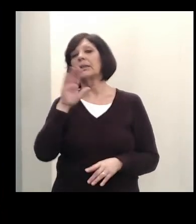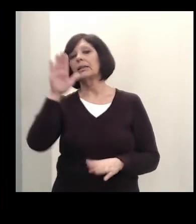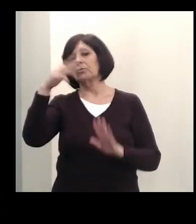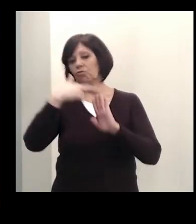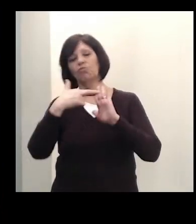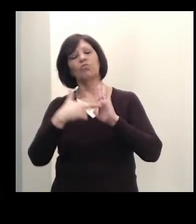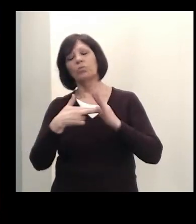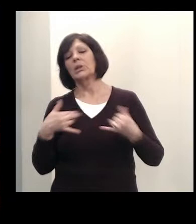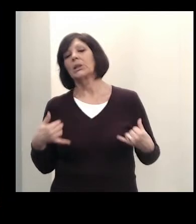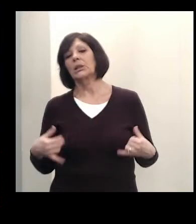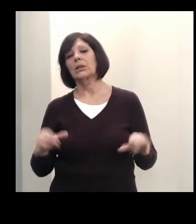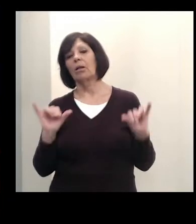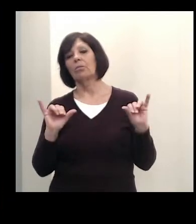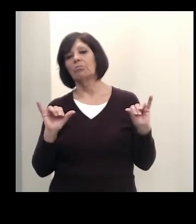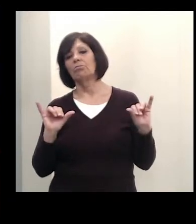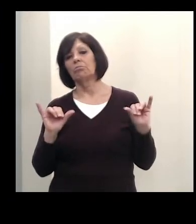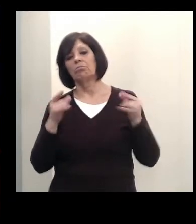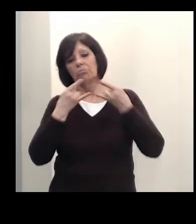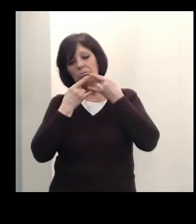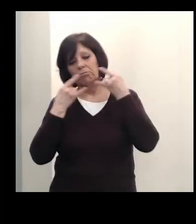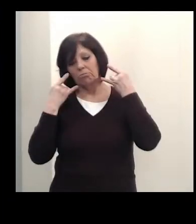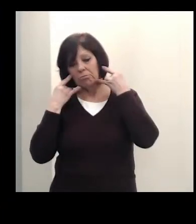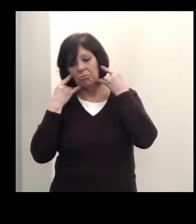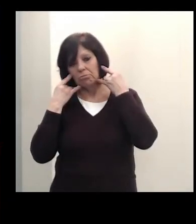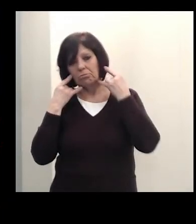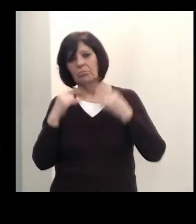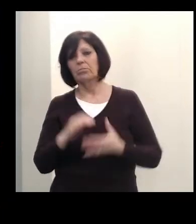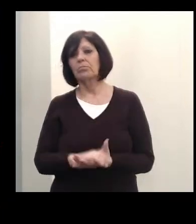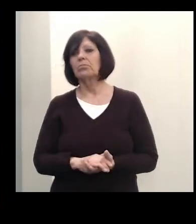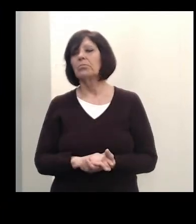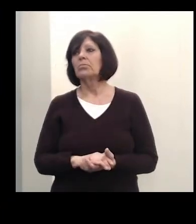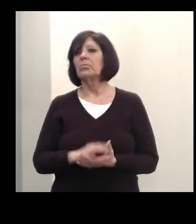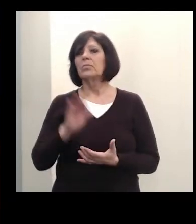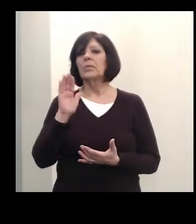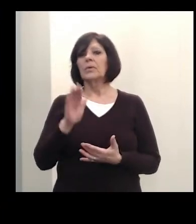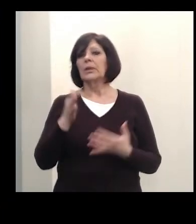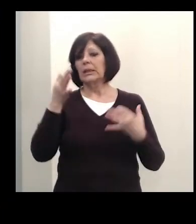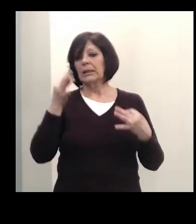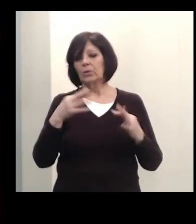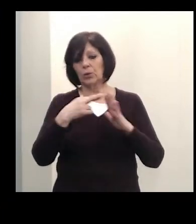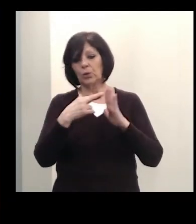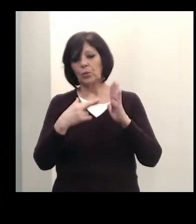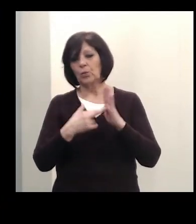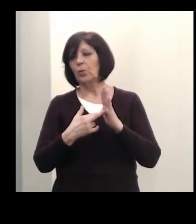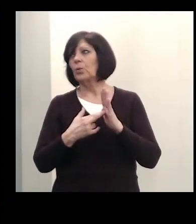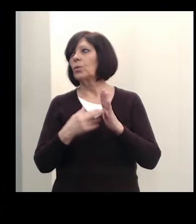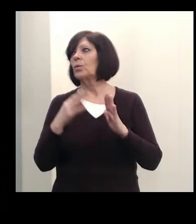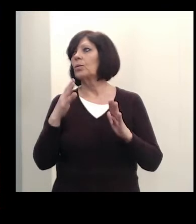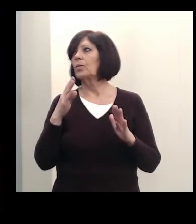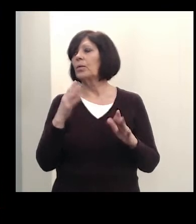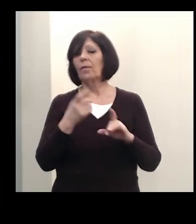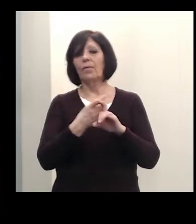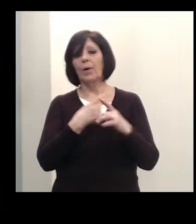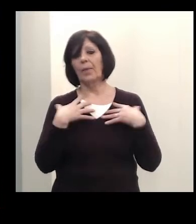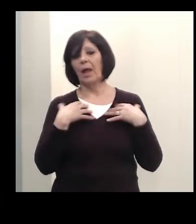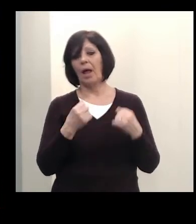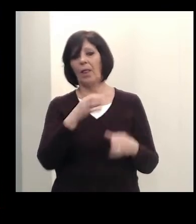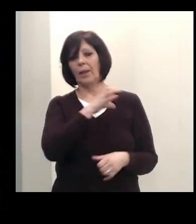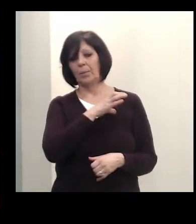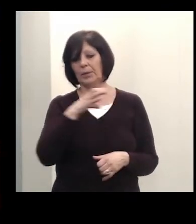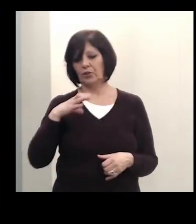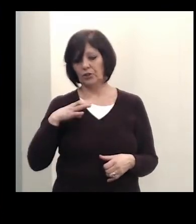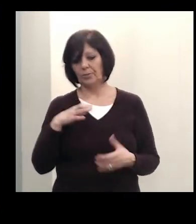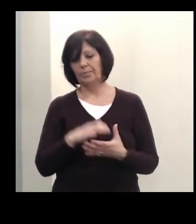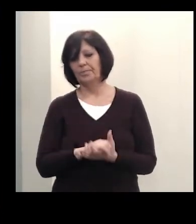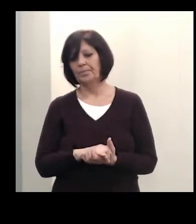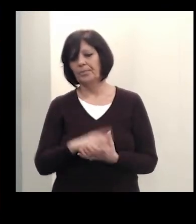effect because the decision only impacted the rule that was issued by the Health Commissioner, Mary Bassett, and the governor. It did